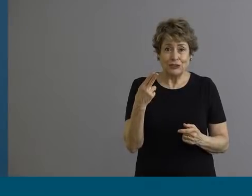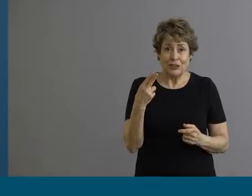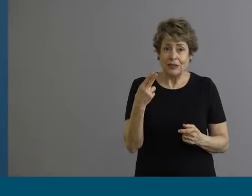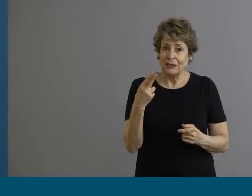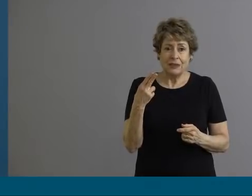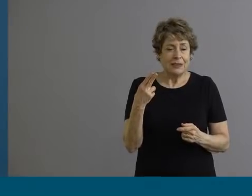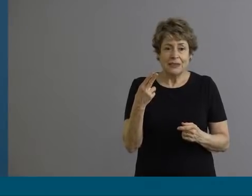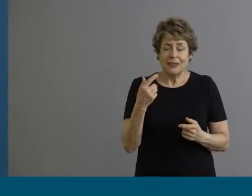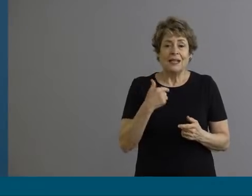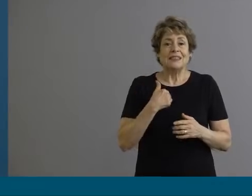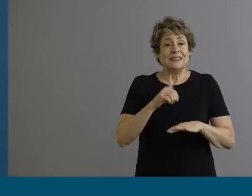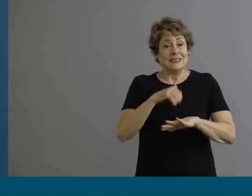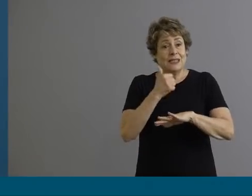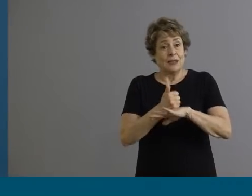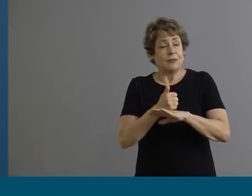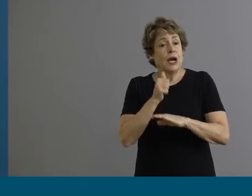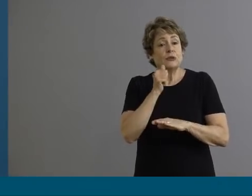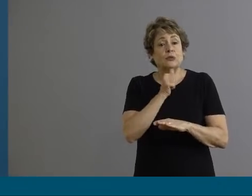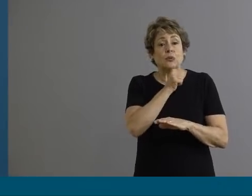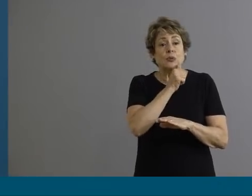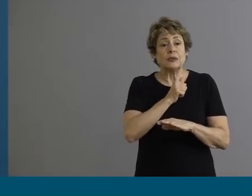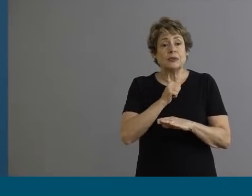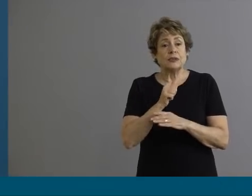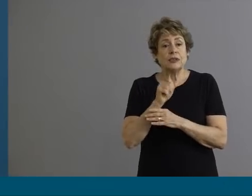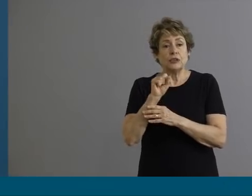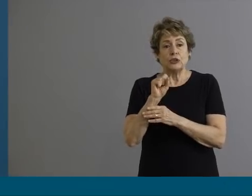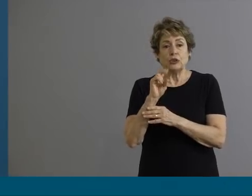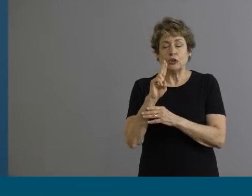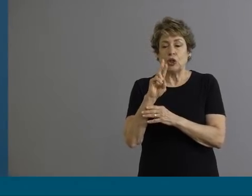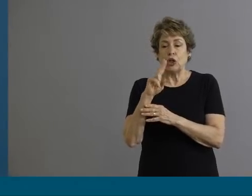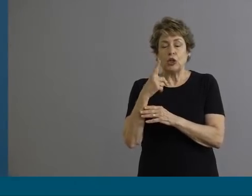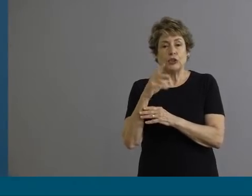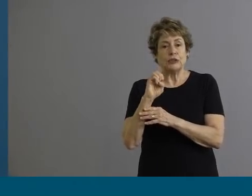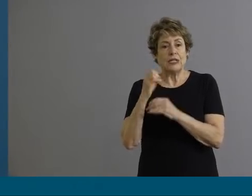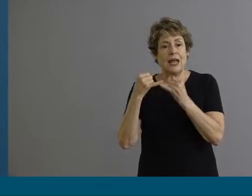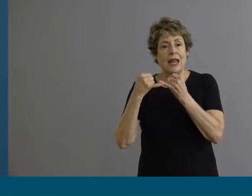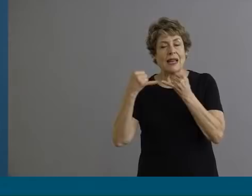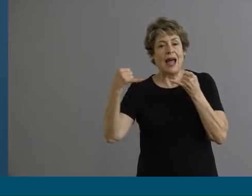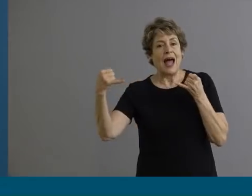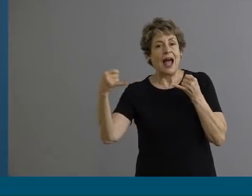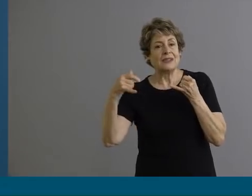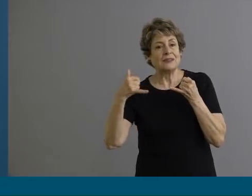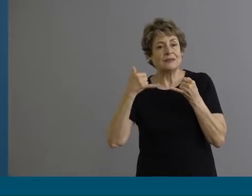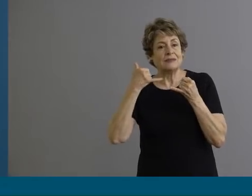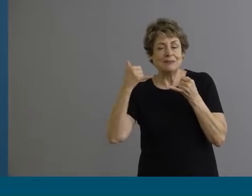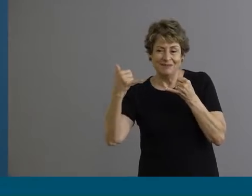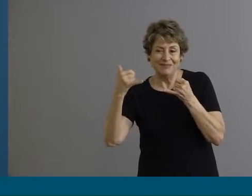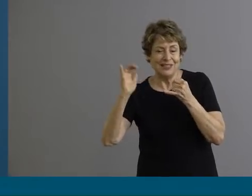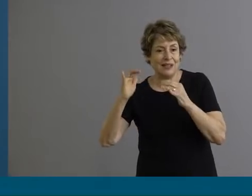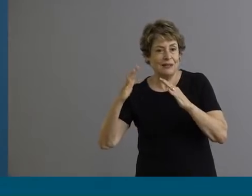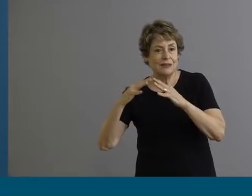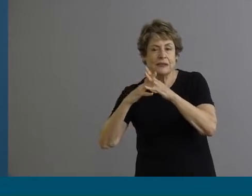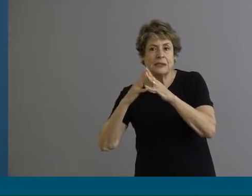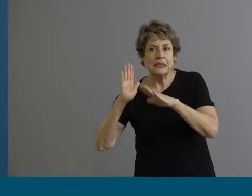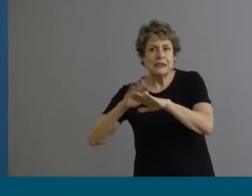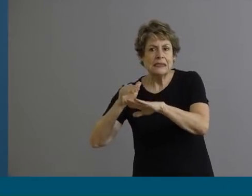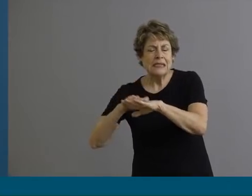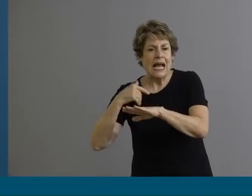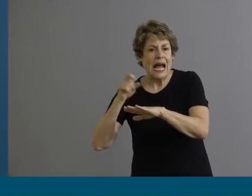this initiative. We will provide at the cost of the state up to 20% of the staff needed to staff,